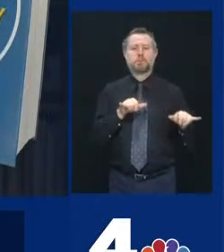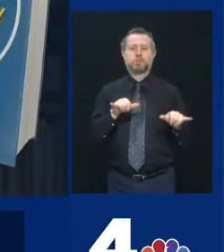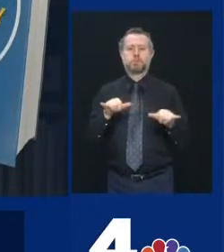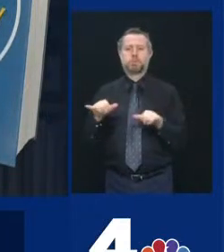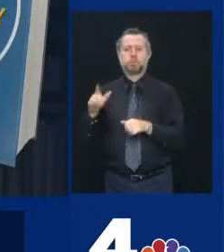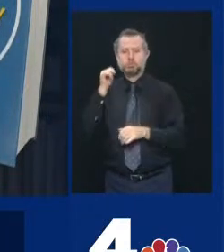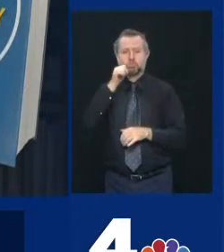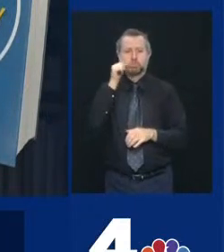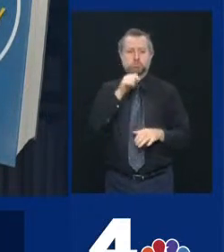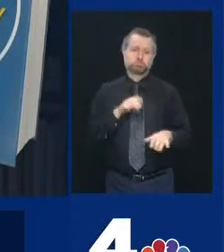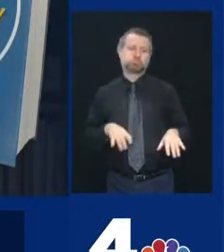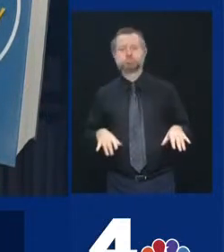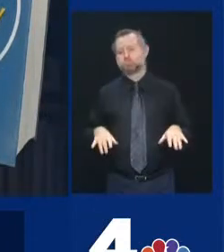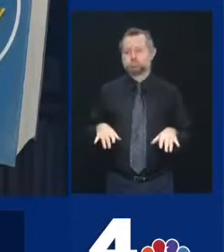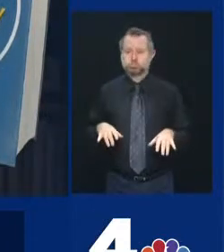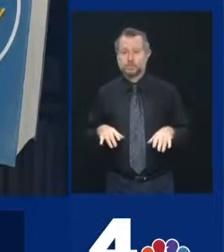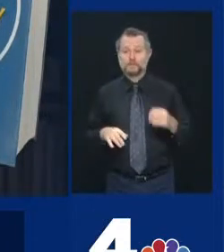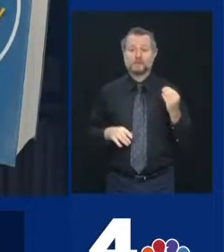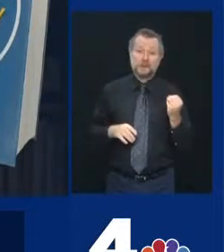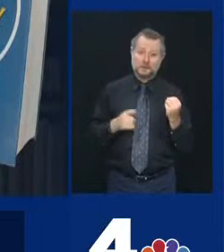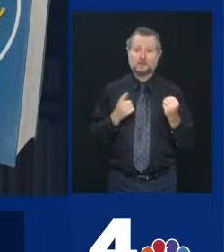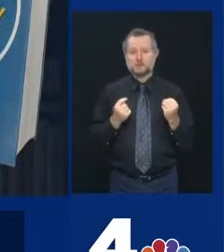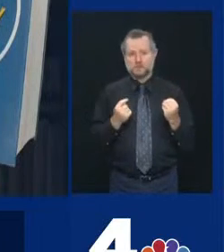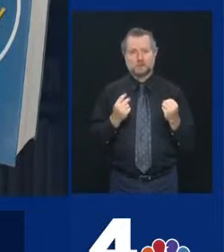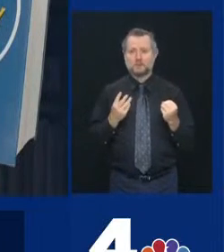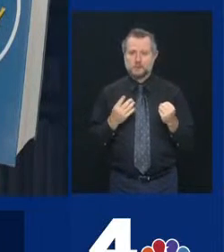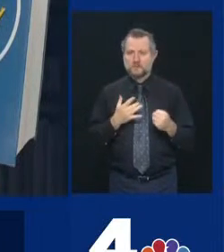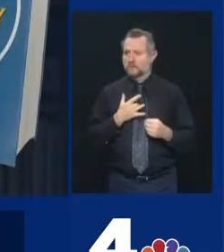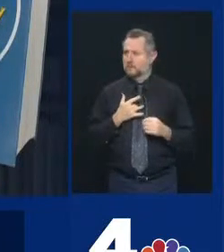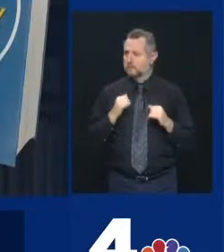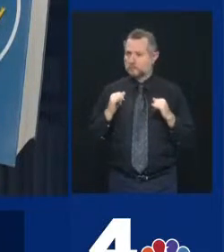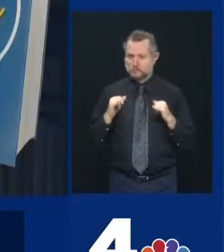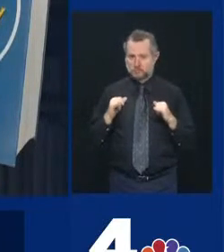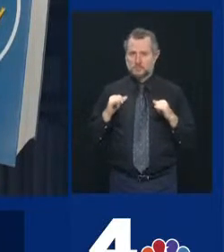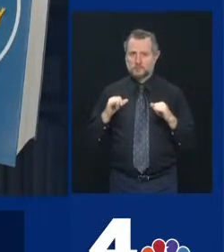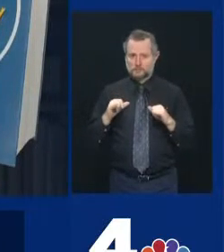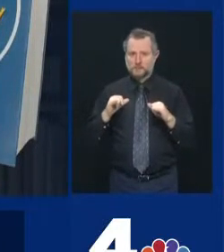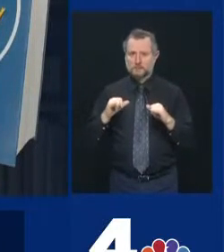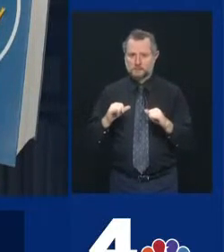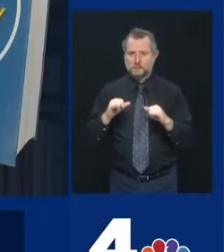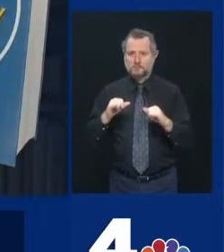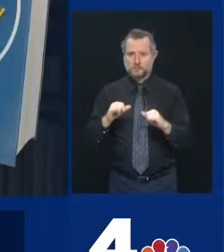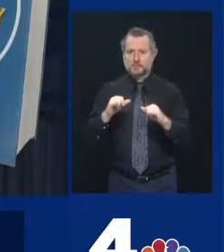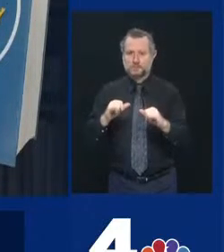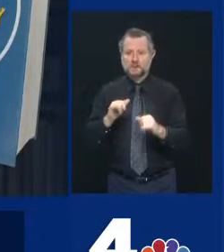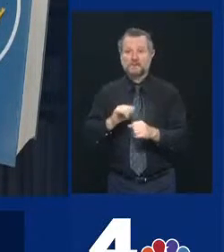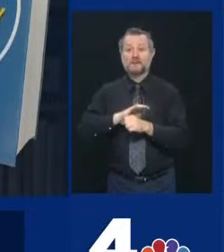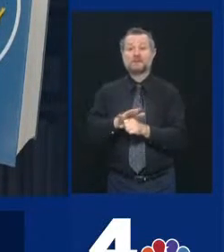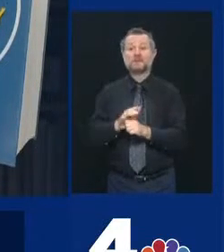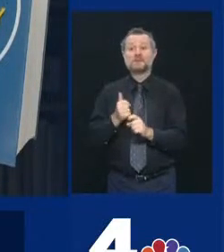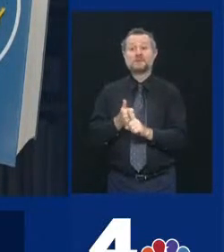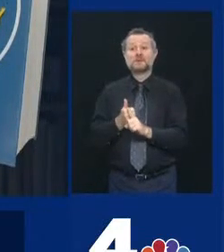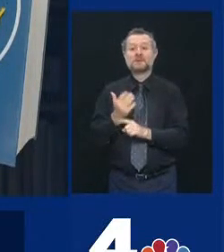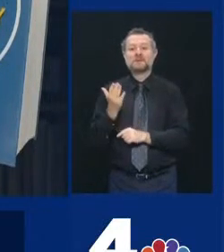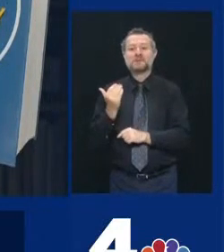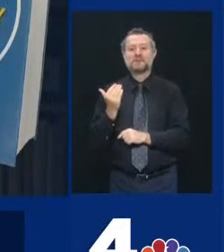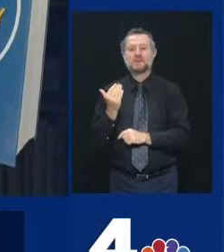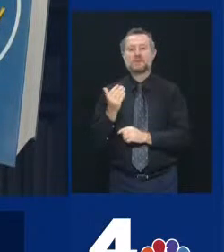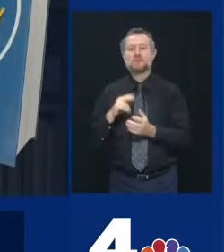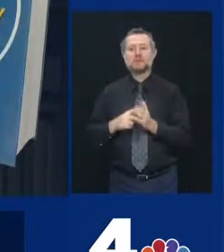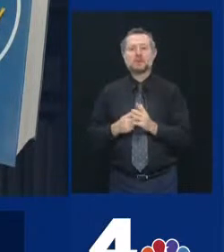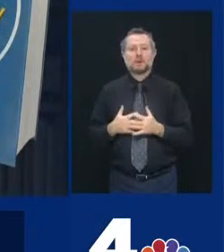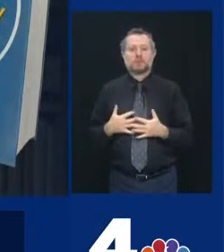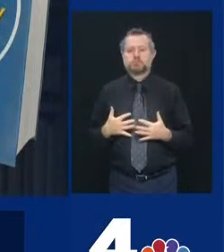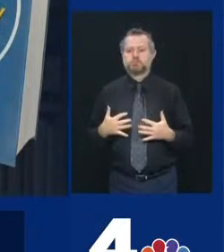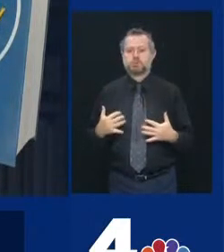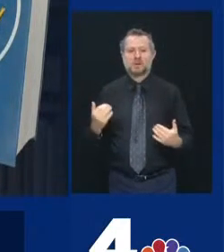Day and you don't have a Wednesday, you don't have a Thursday. COVID-15, the weight gained by stress, boredom, eating during the